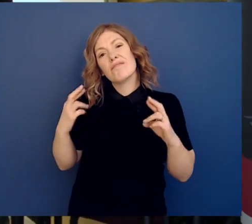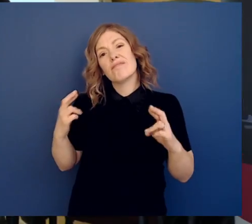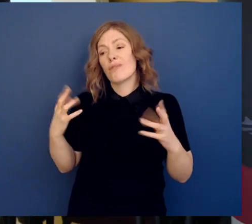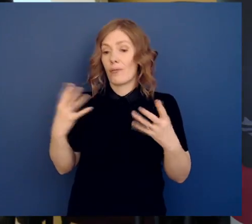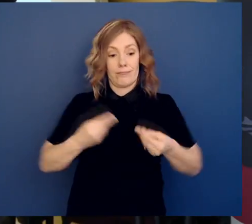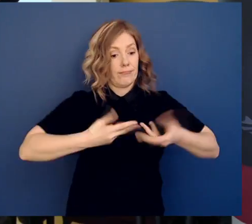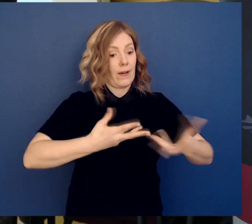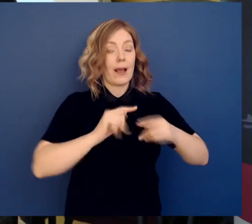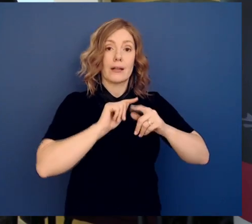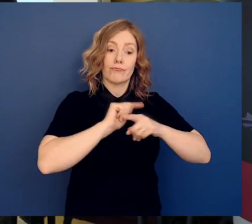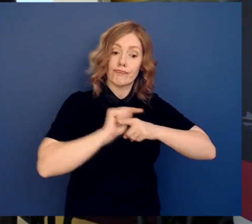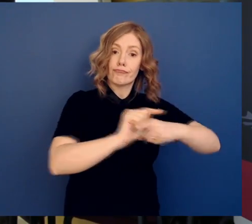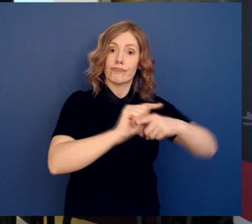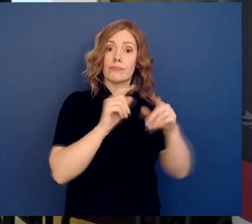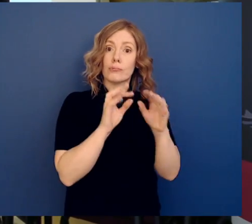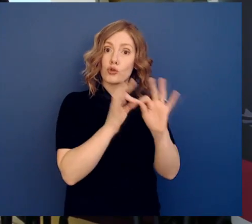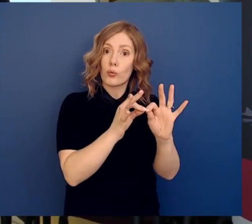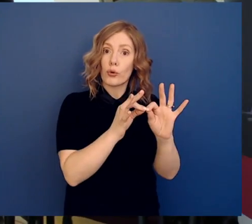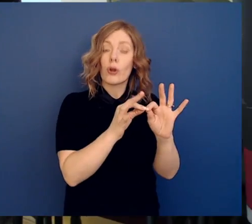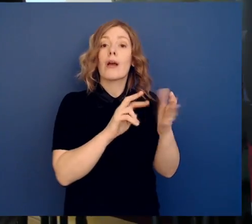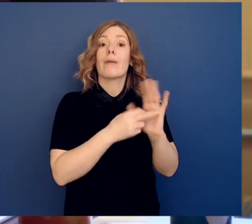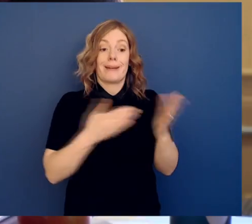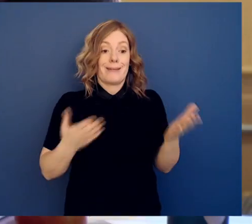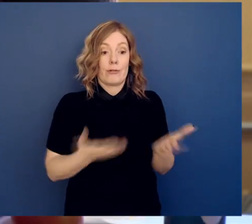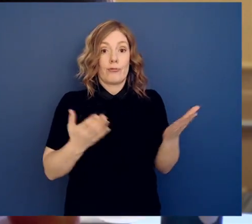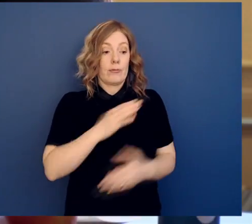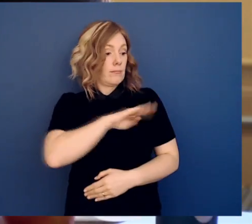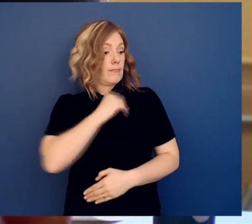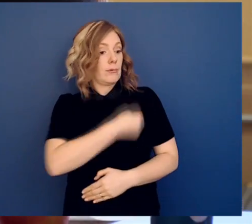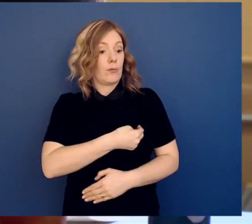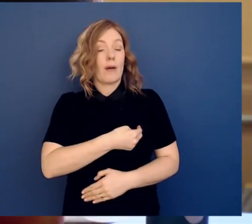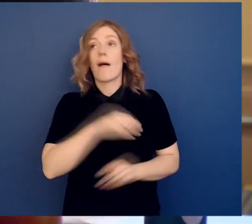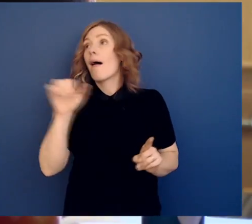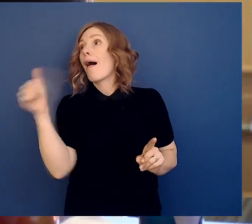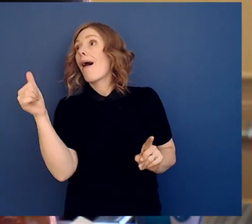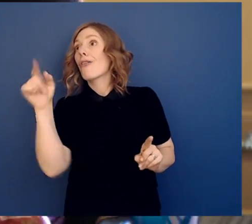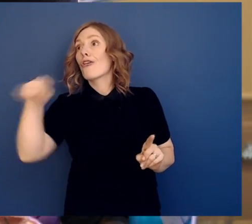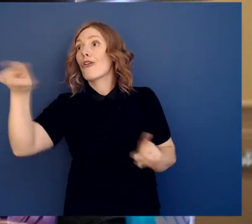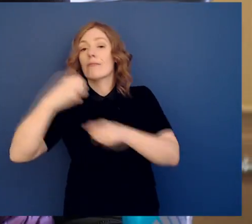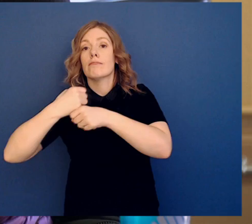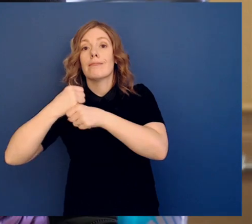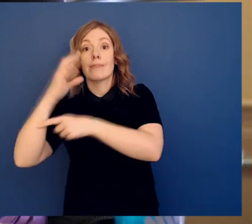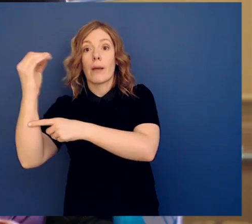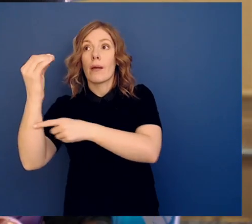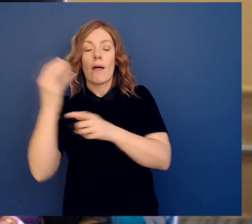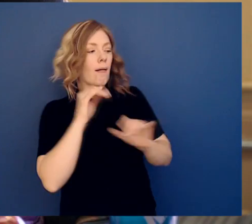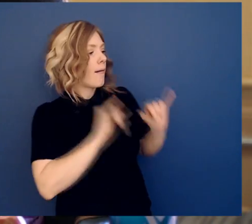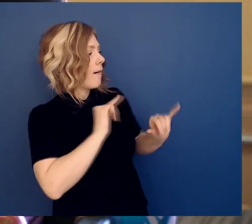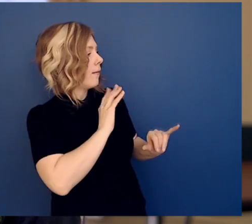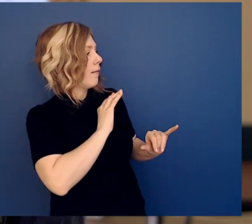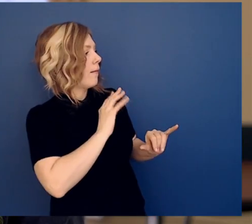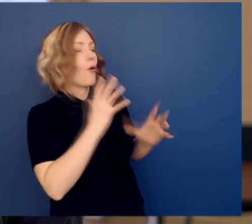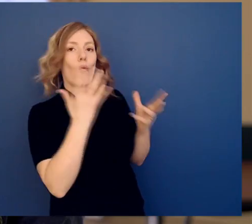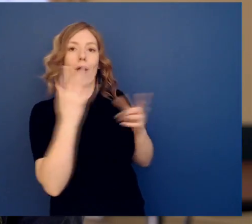set. I'm hoping that having trained ASL interpreters in the film community in Winnipeg and Manitoba will help other productions realize